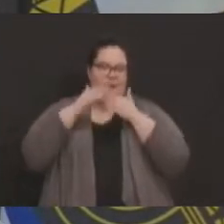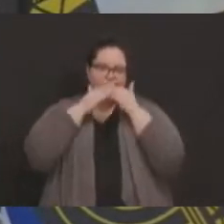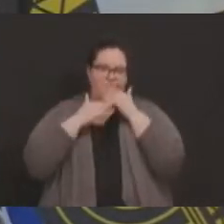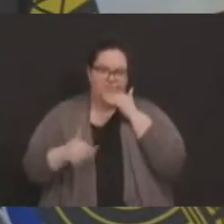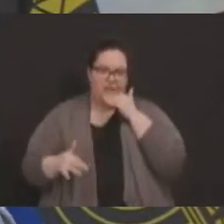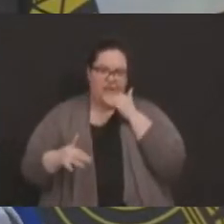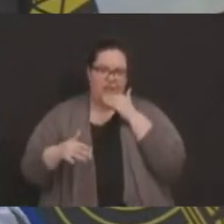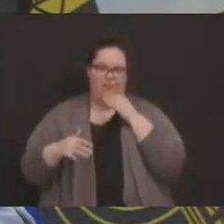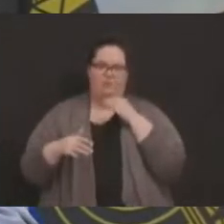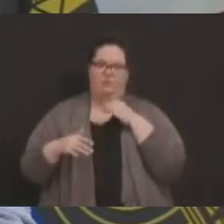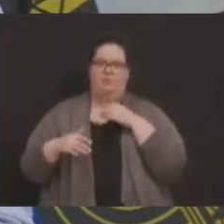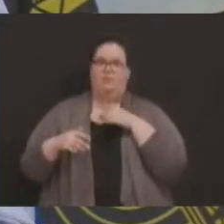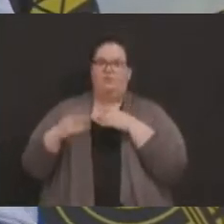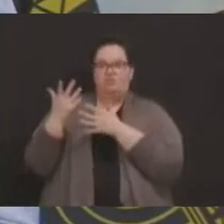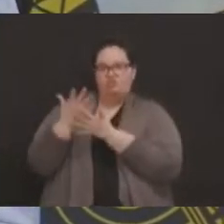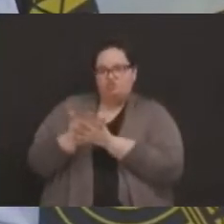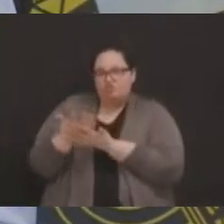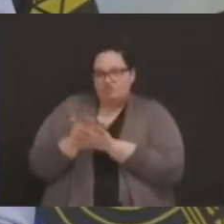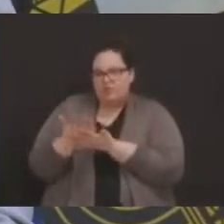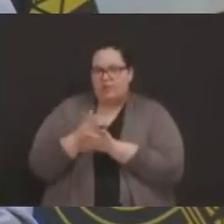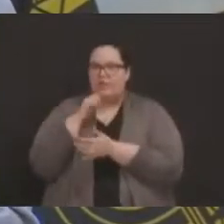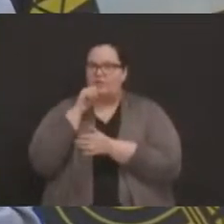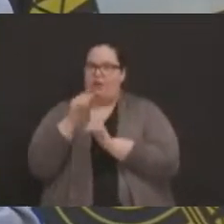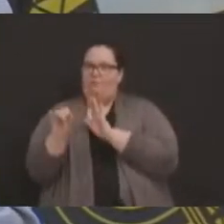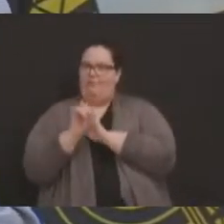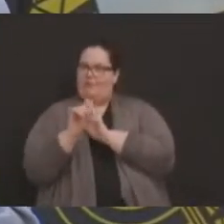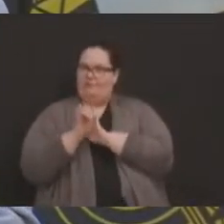several Abbott ID now point-of-care testing